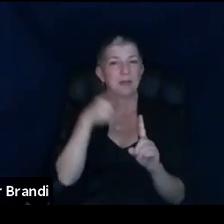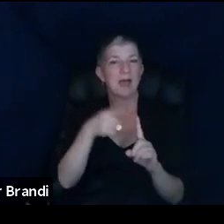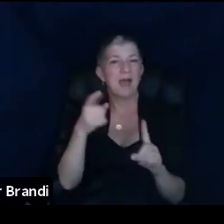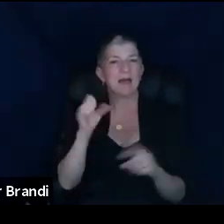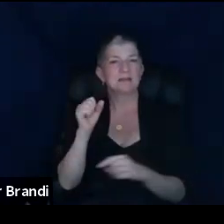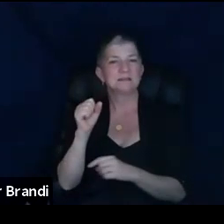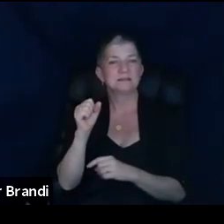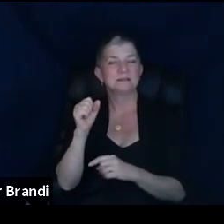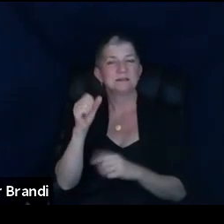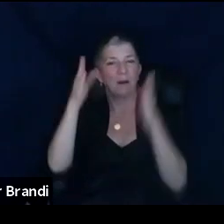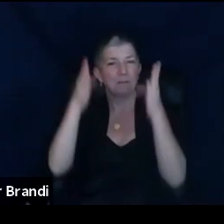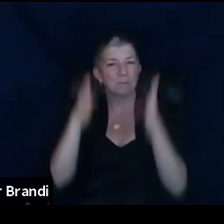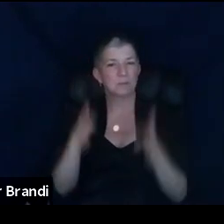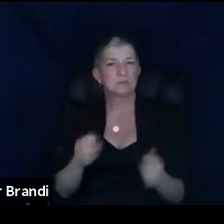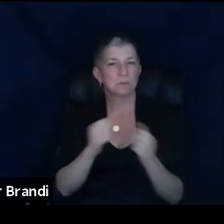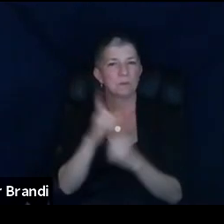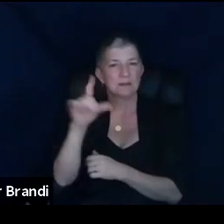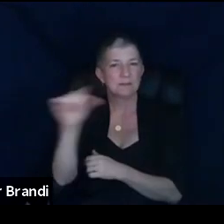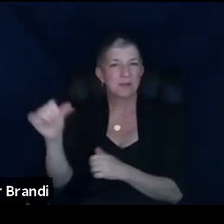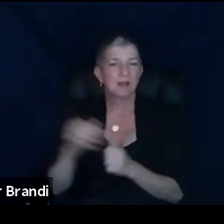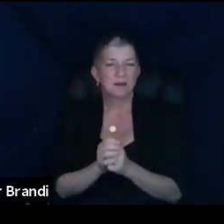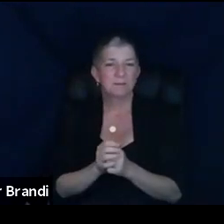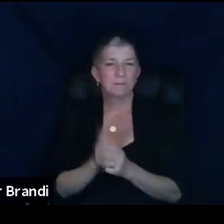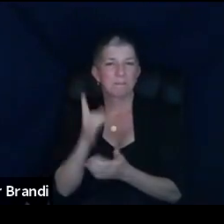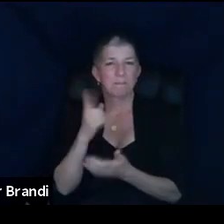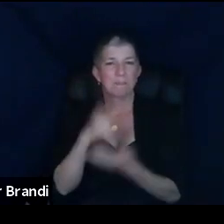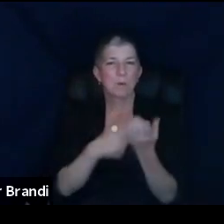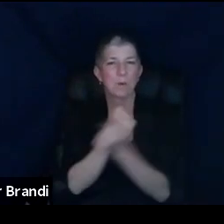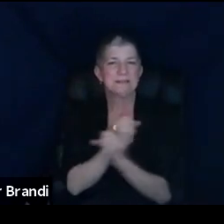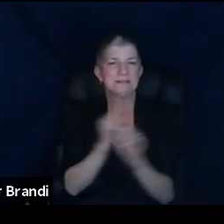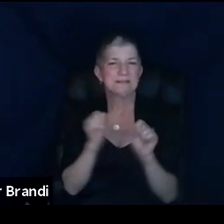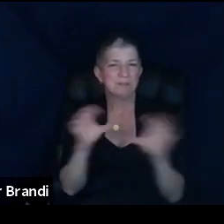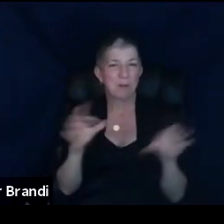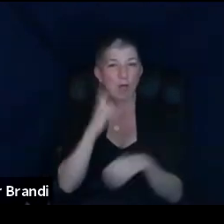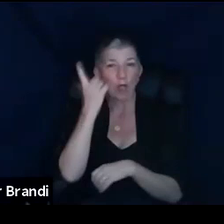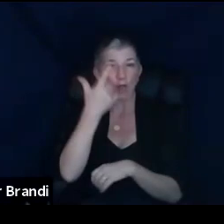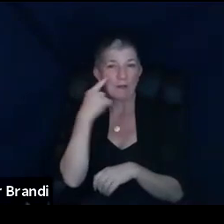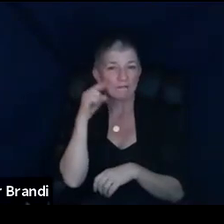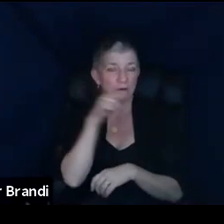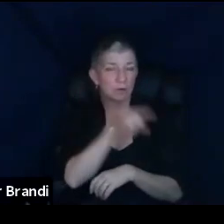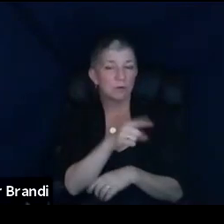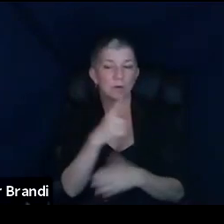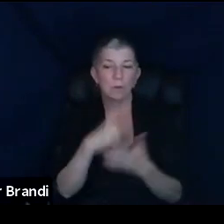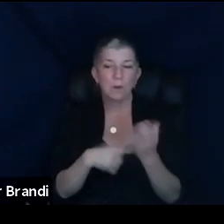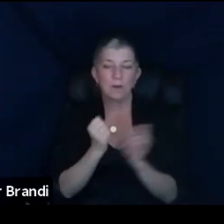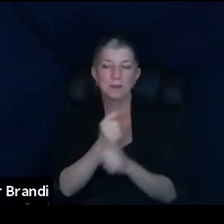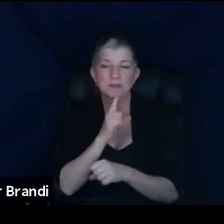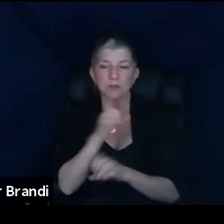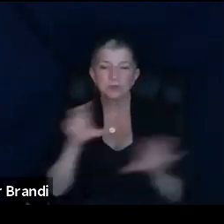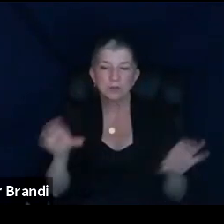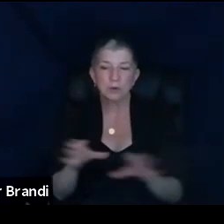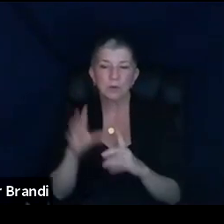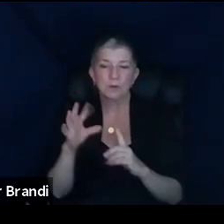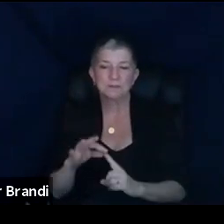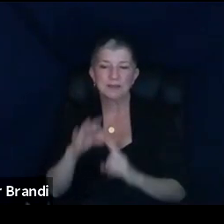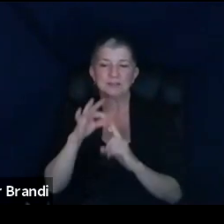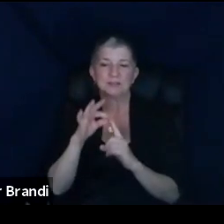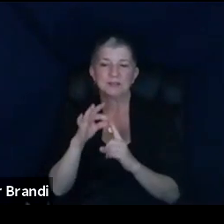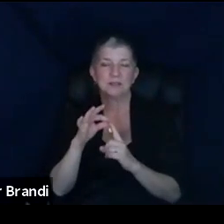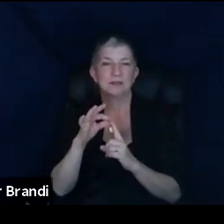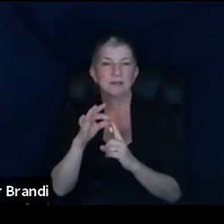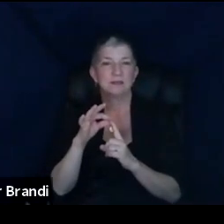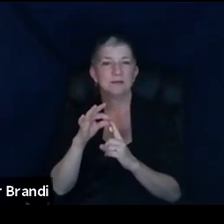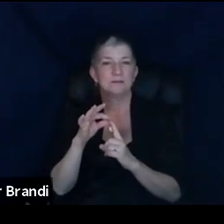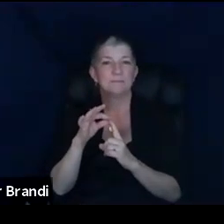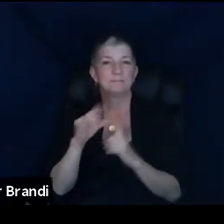with a disability, what safety practices look like to you and what you make sure to do, especially when you're starting out with